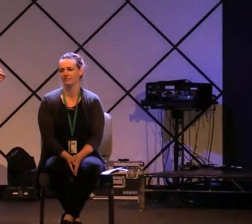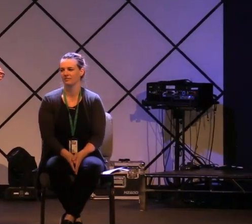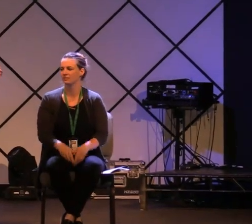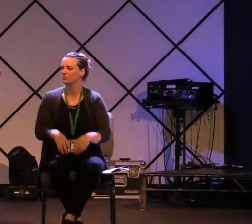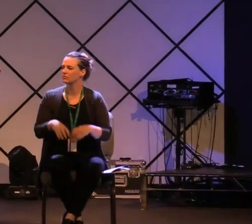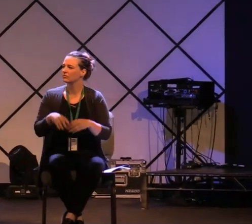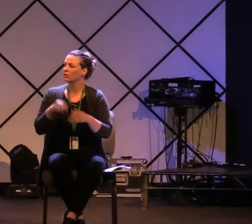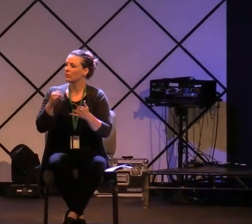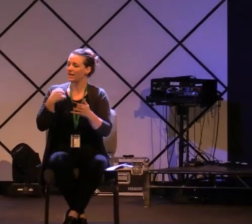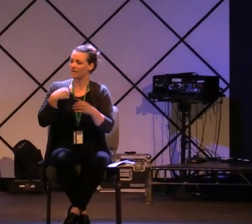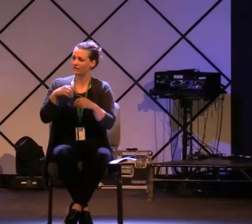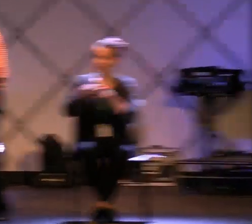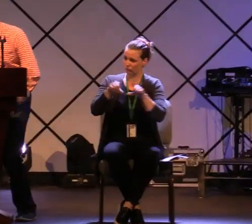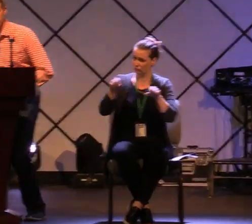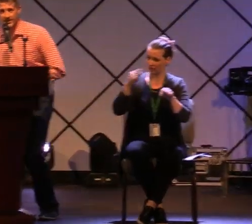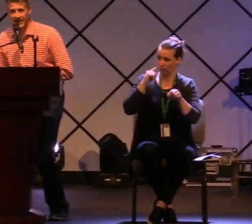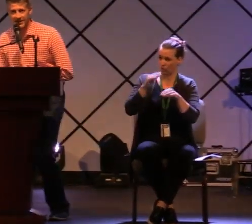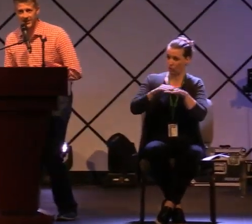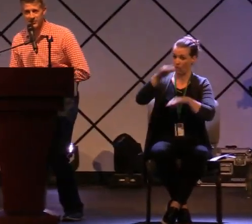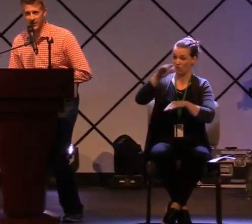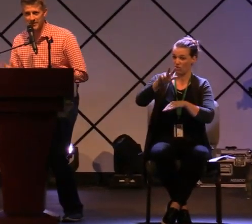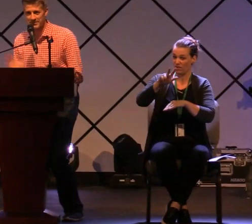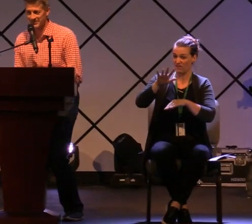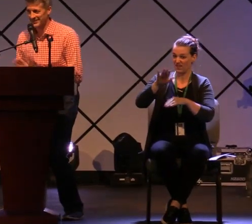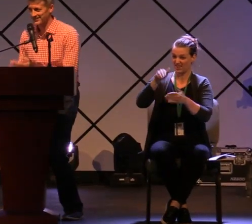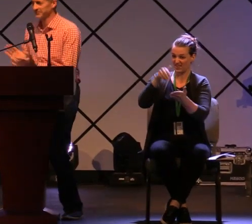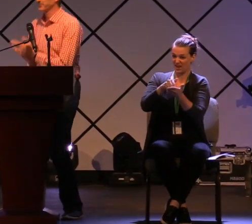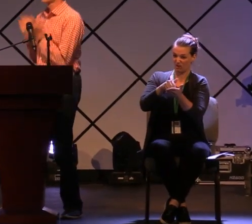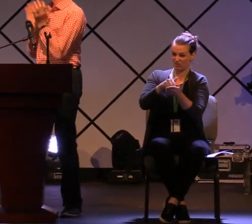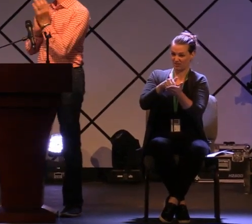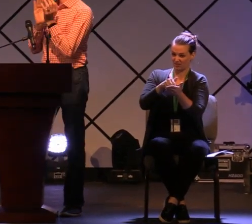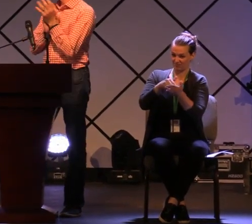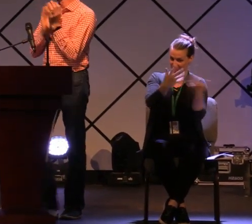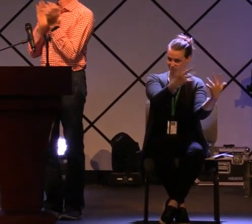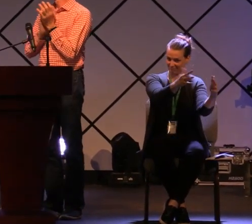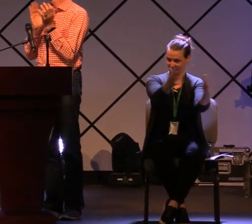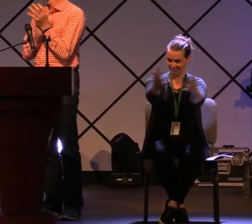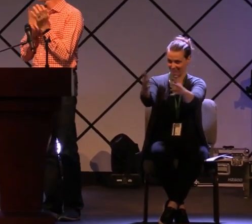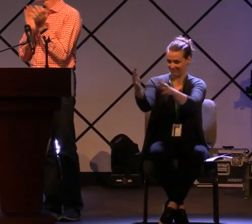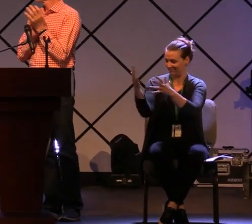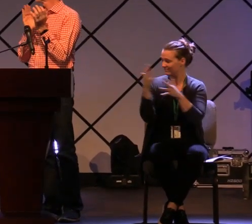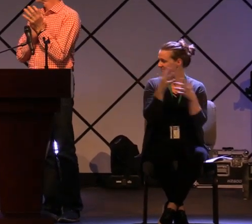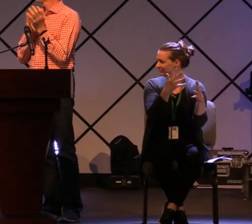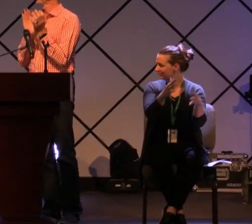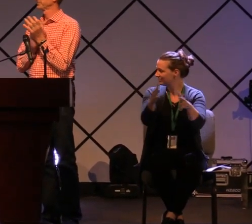So we have a check for over $35,000. That comes from...